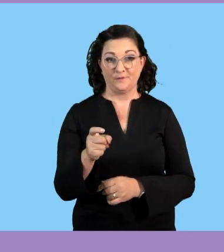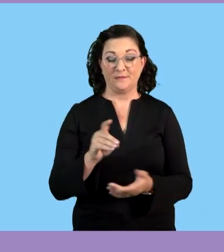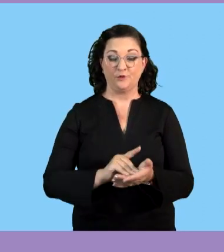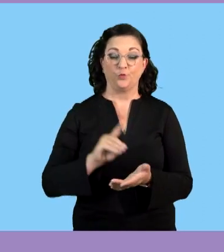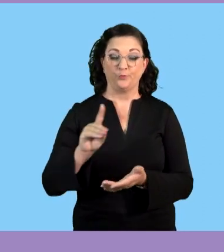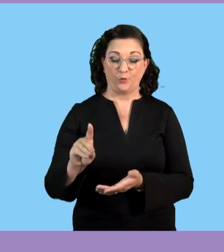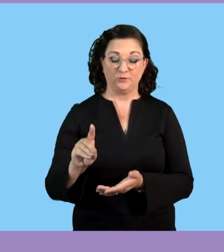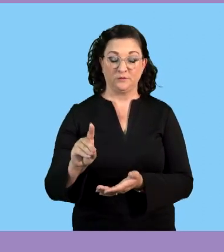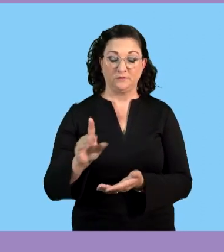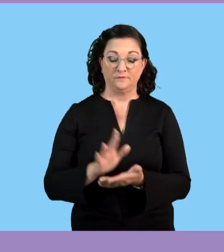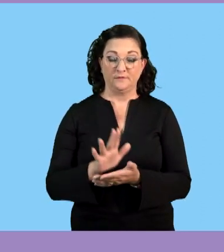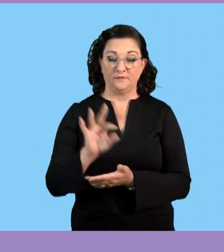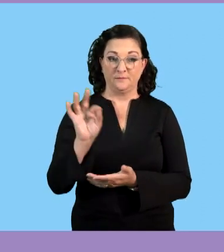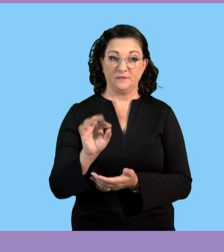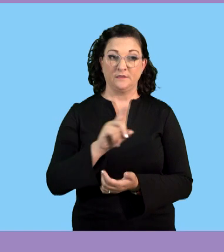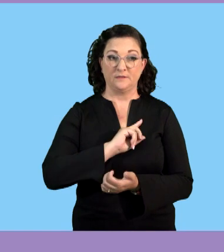is